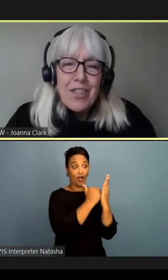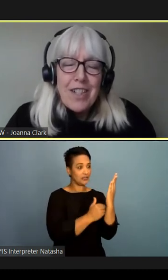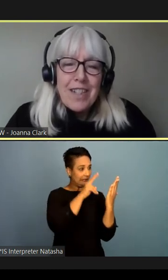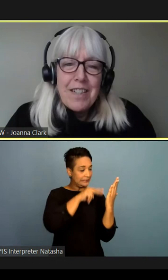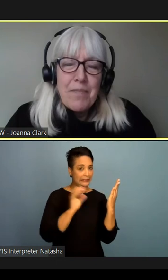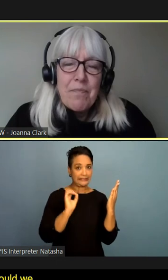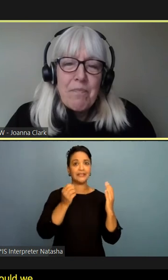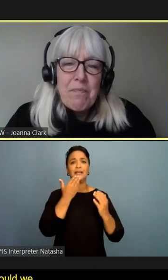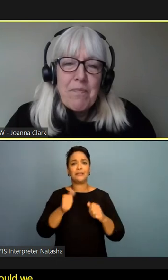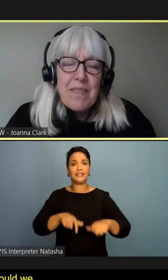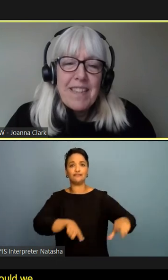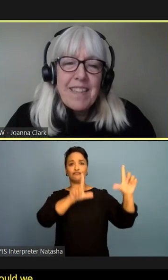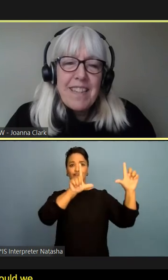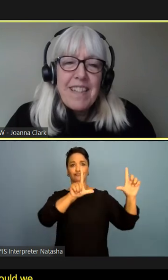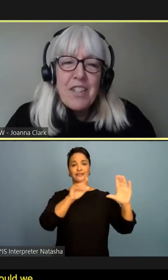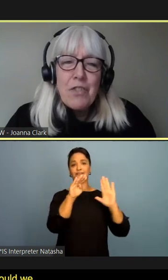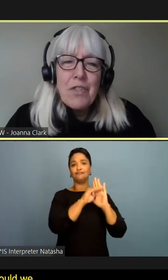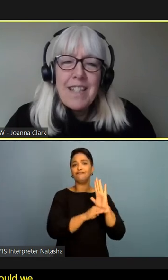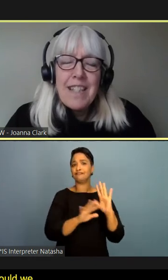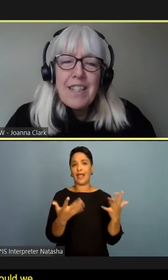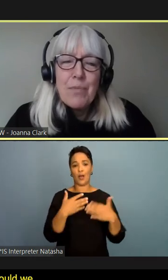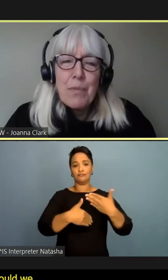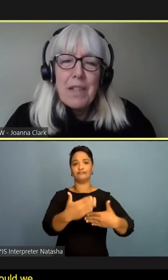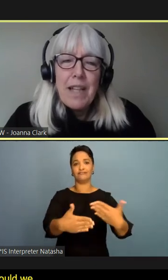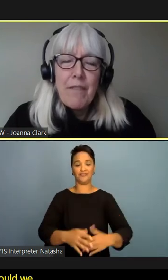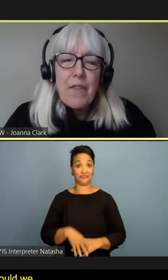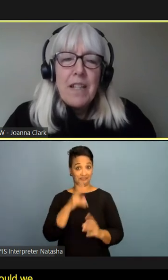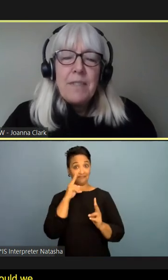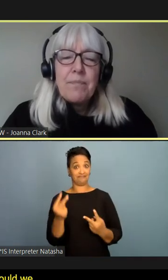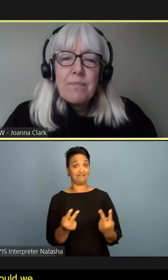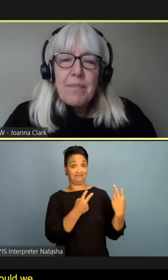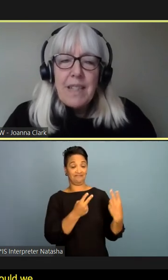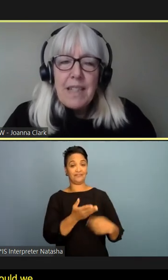the agenda? So you can see that we will have